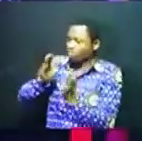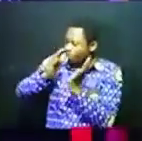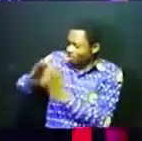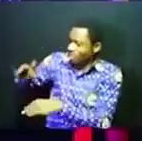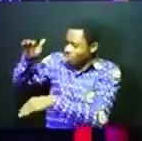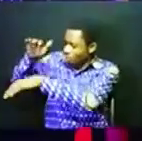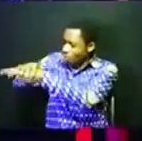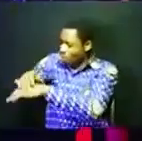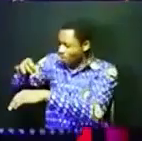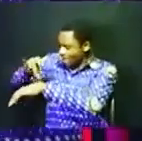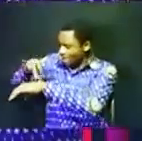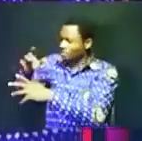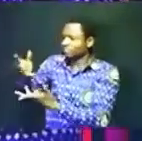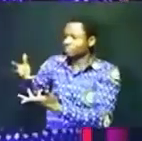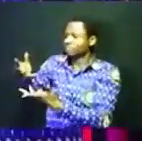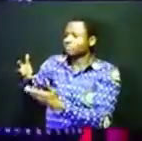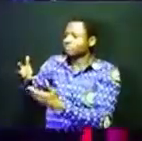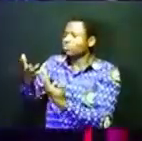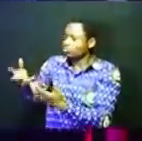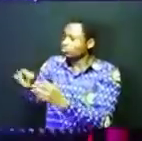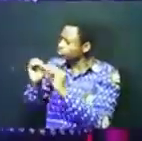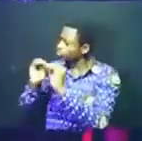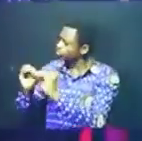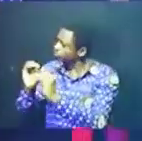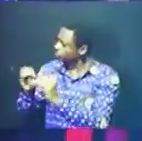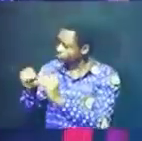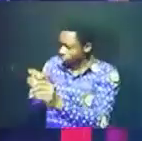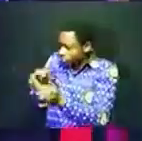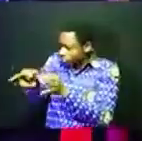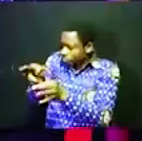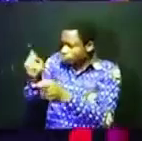Yes, that is